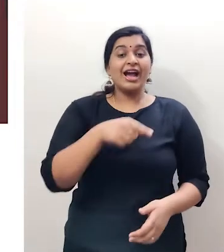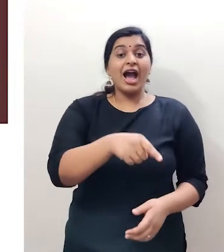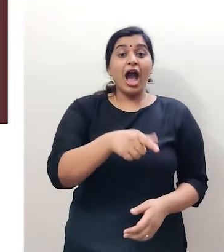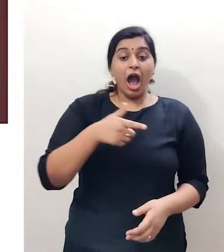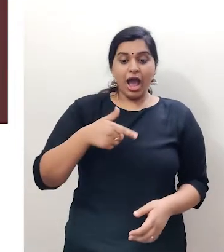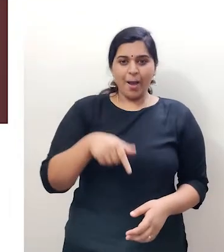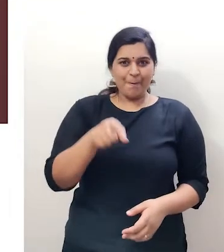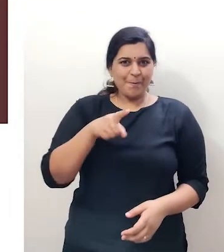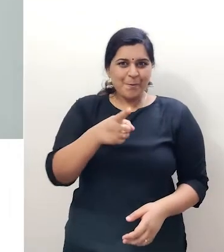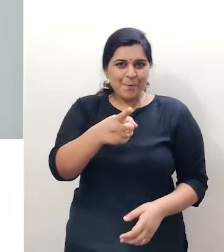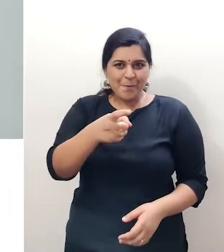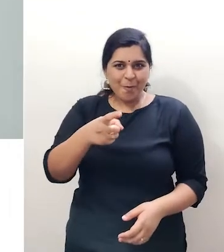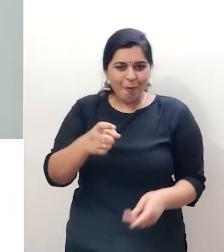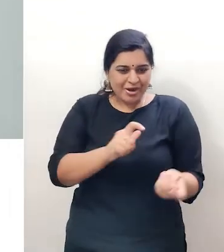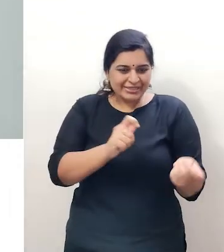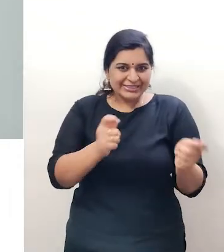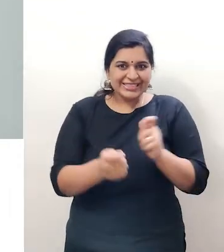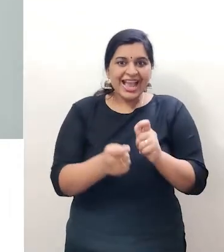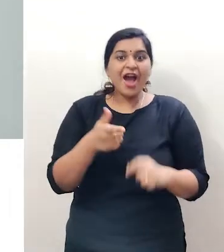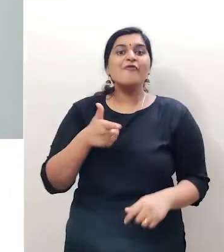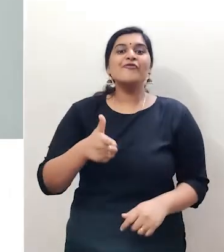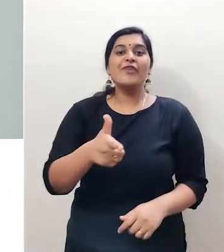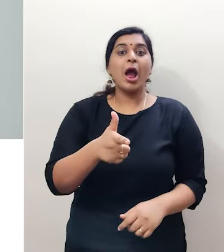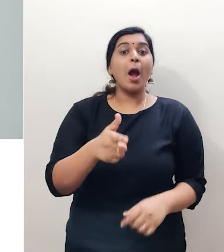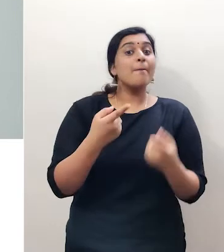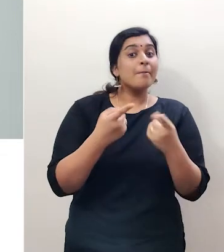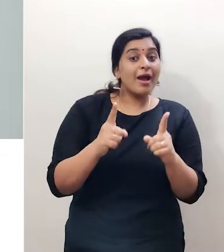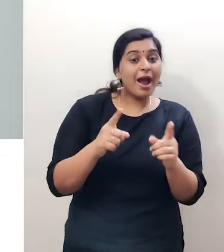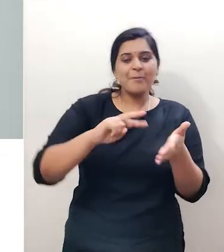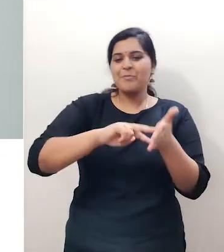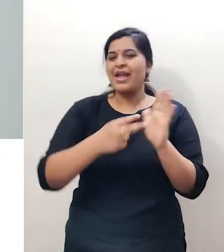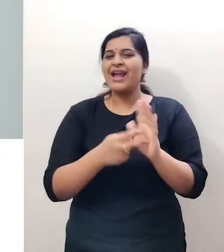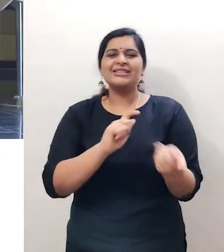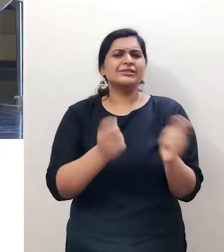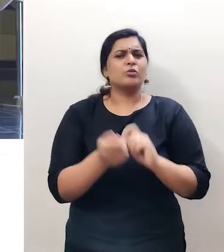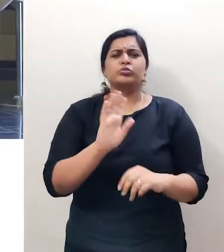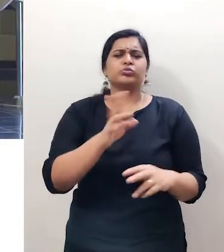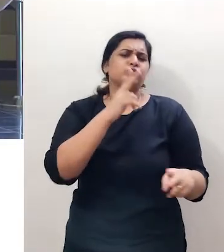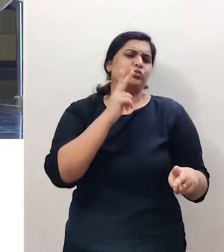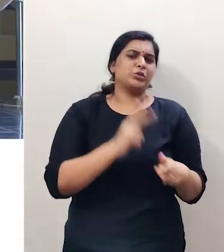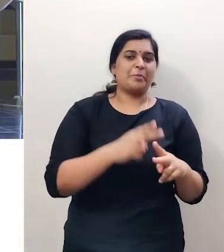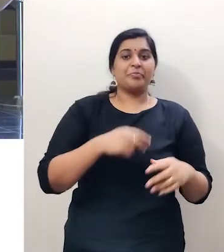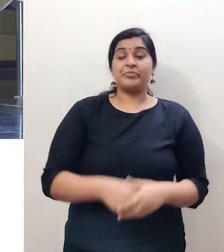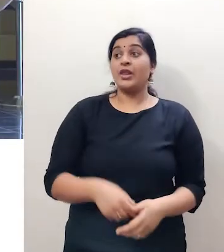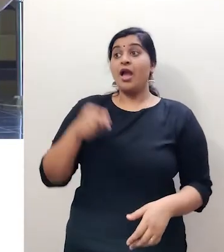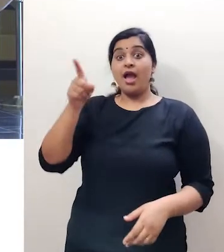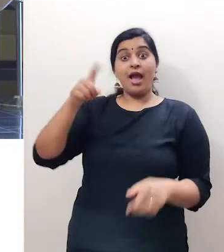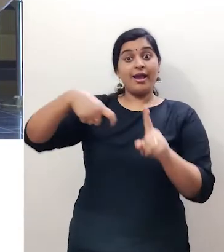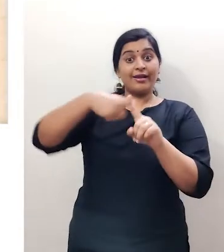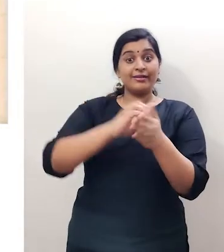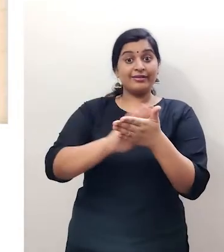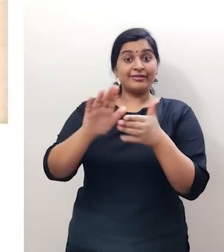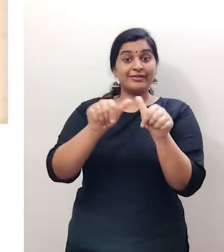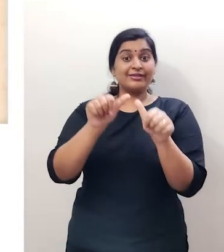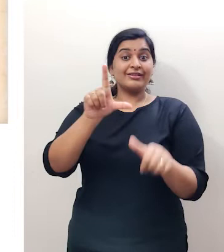prawn to a fish. The inherent meaning of the image, however, remains the same. As a genre, Kalighat paintings